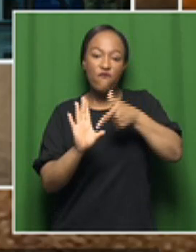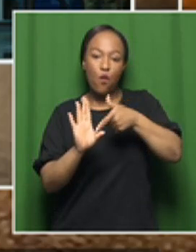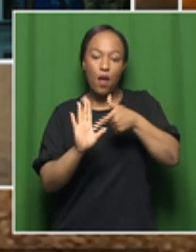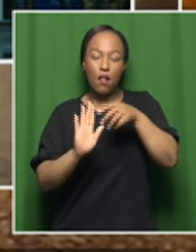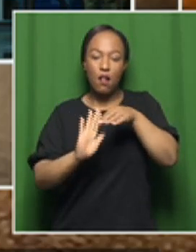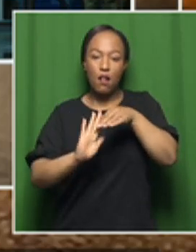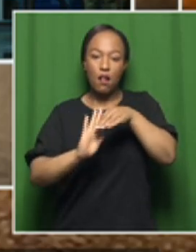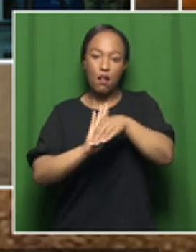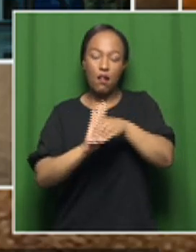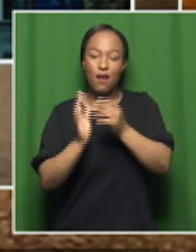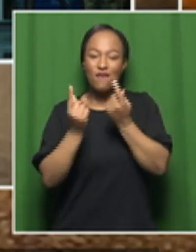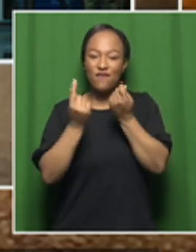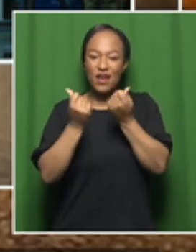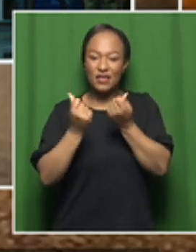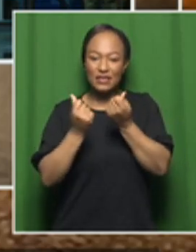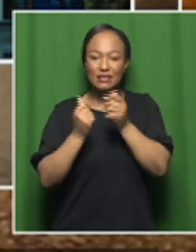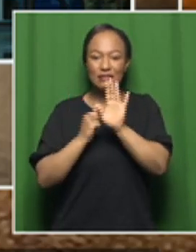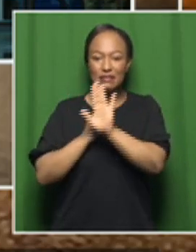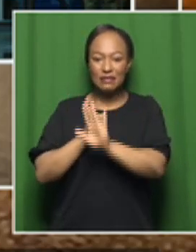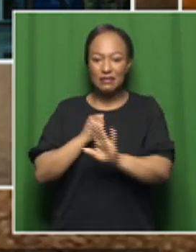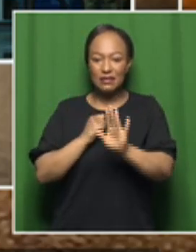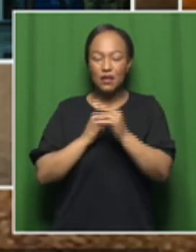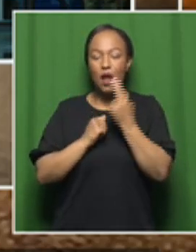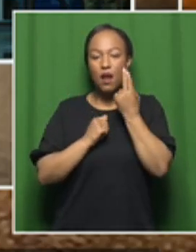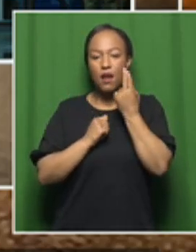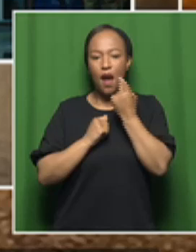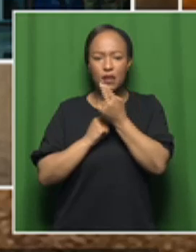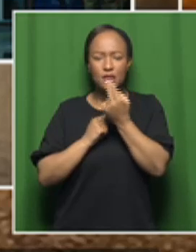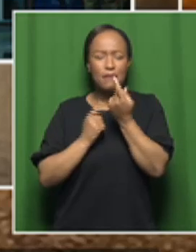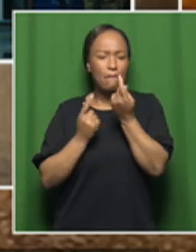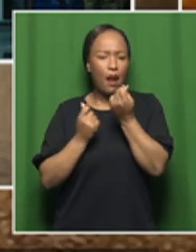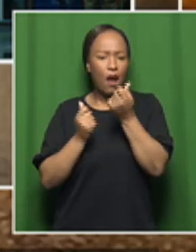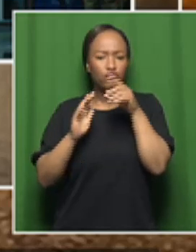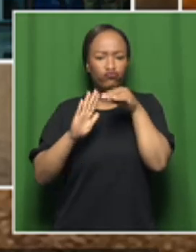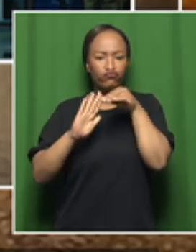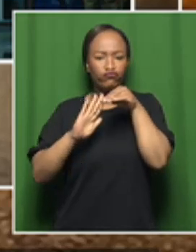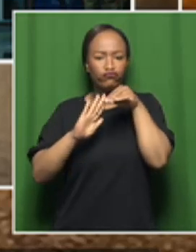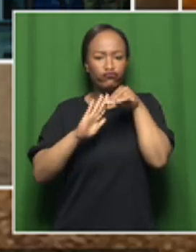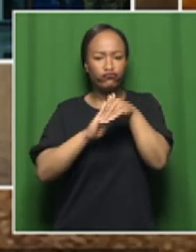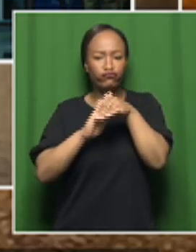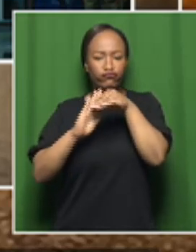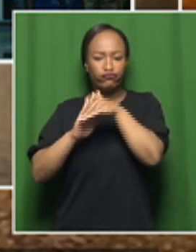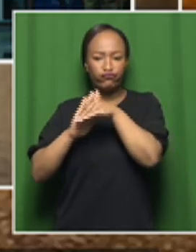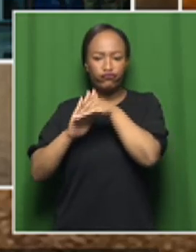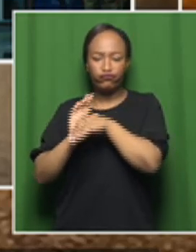those financials, and that's what we're looking at, a nice sort of decrease on petrol and diesel.